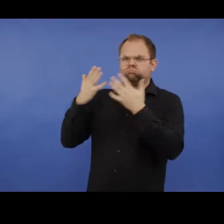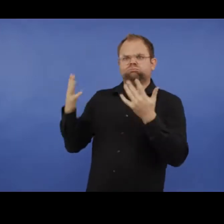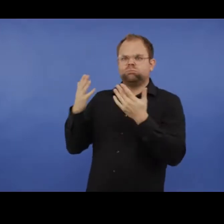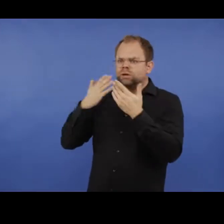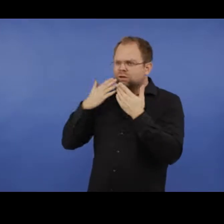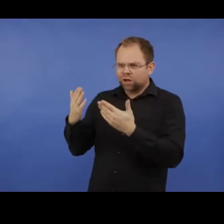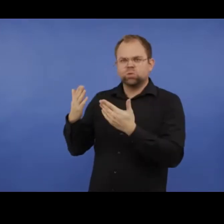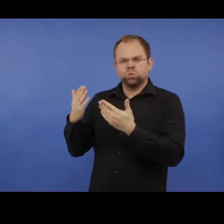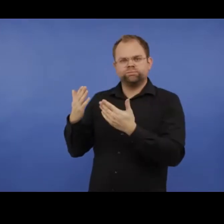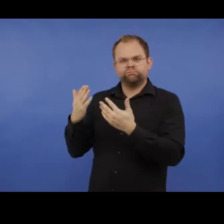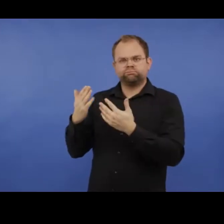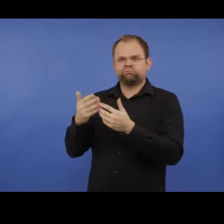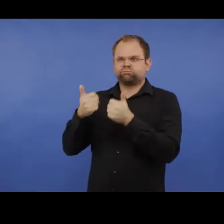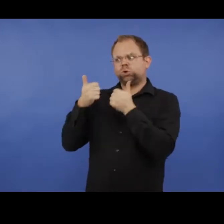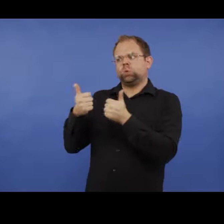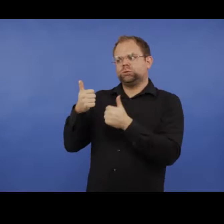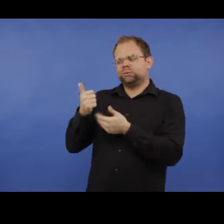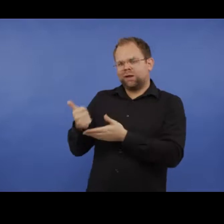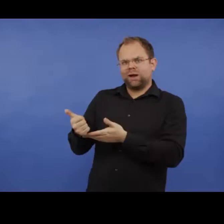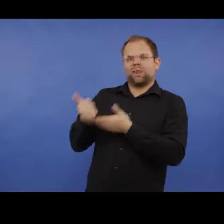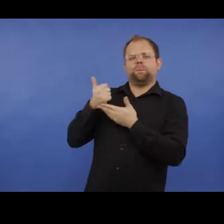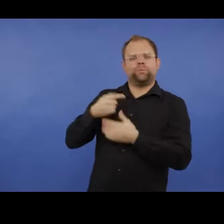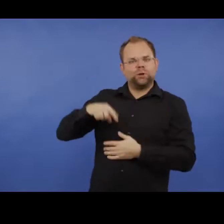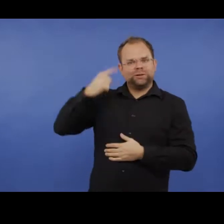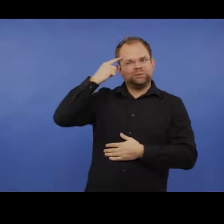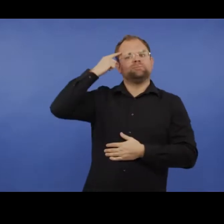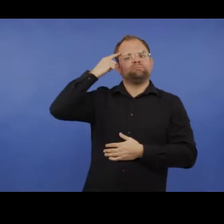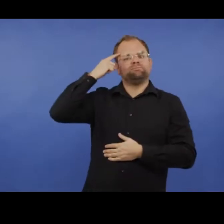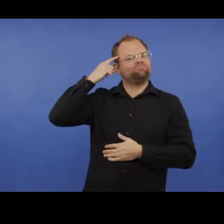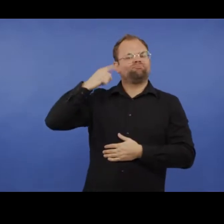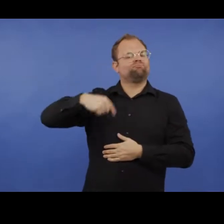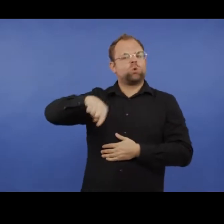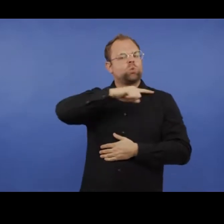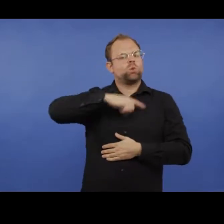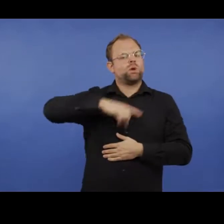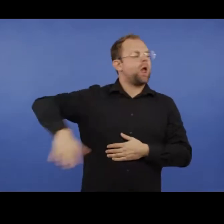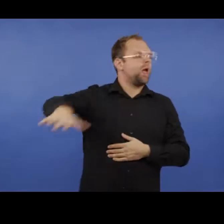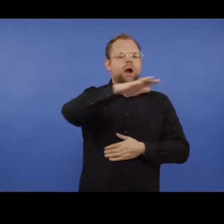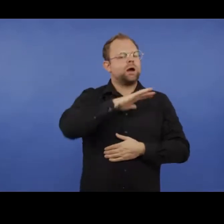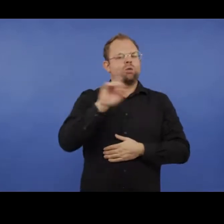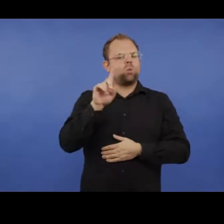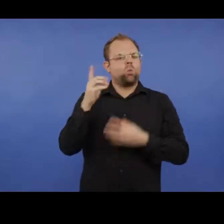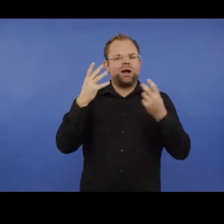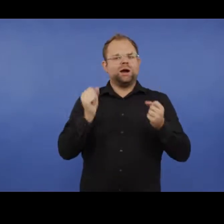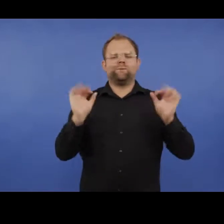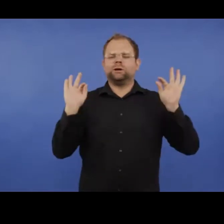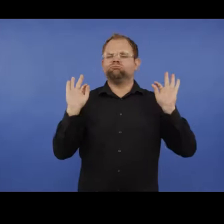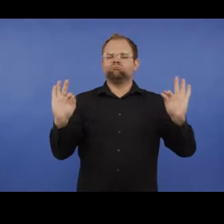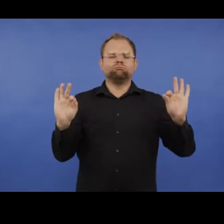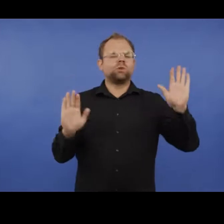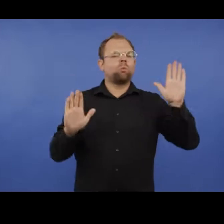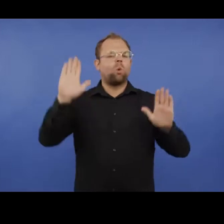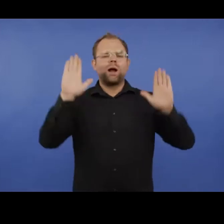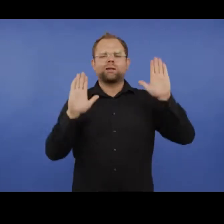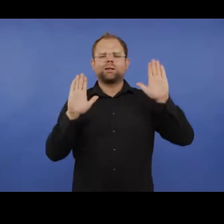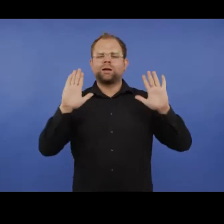tension, even low intensity conflict, there are many complications in hearing the voices of